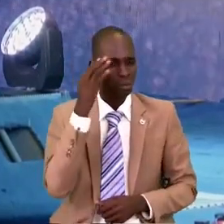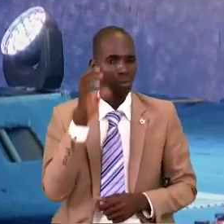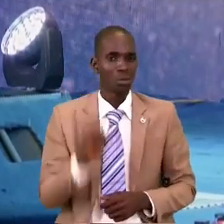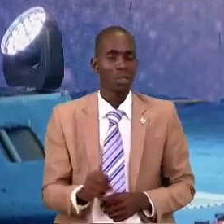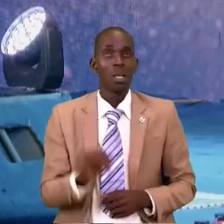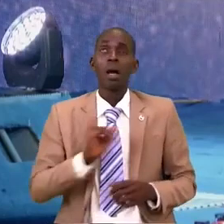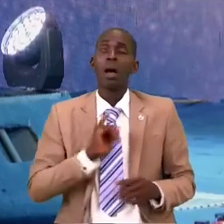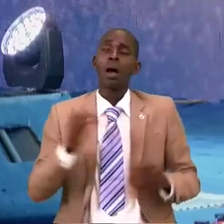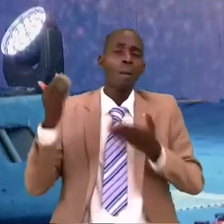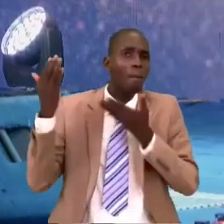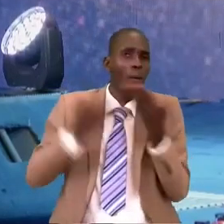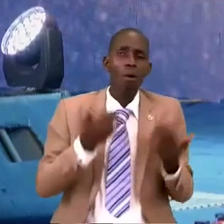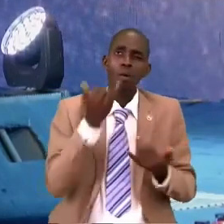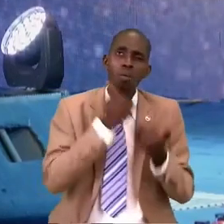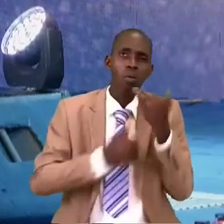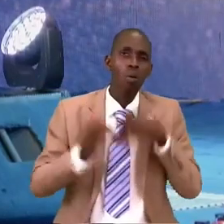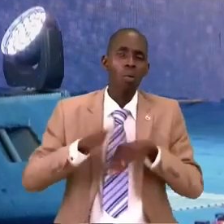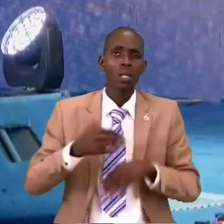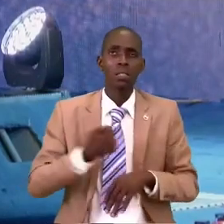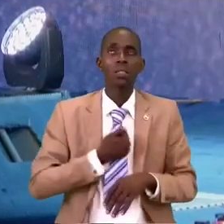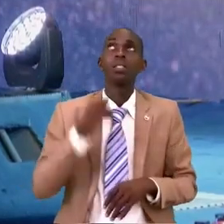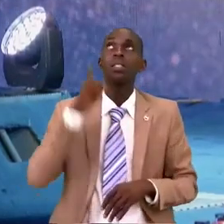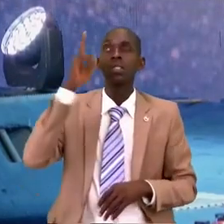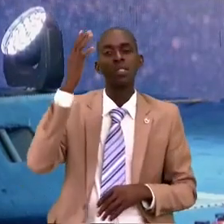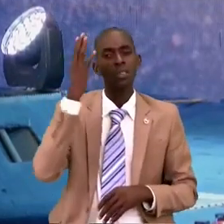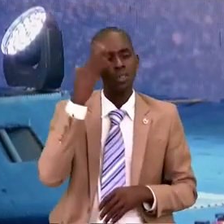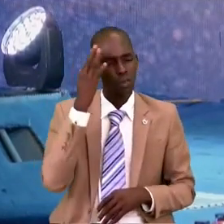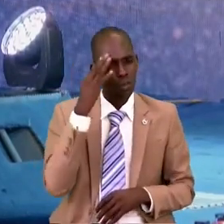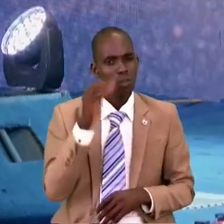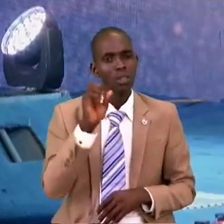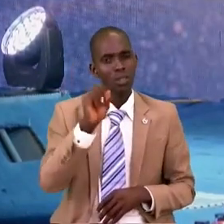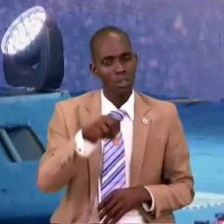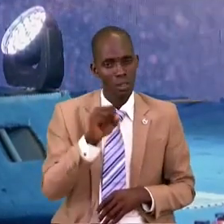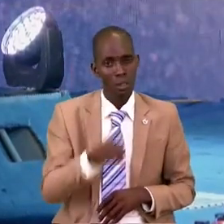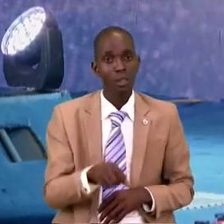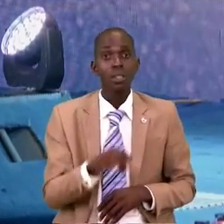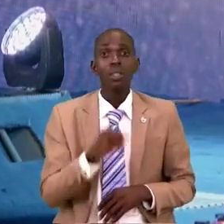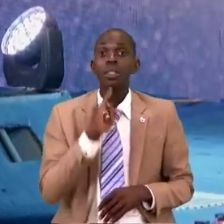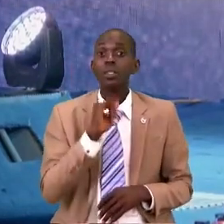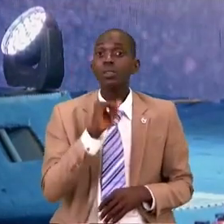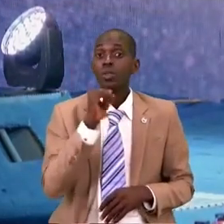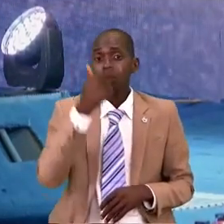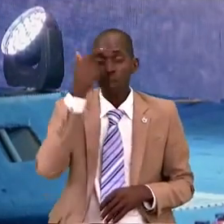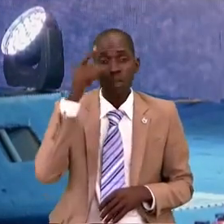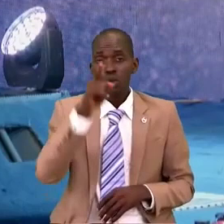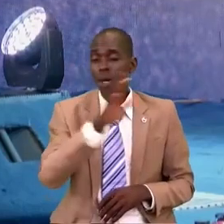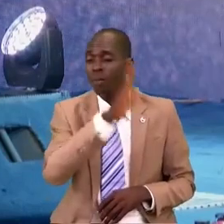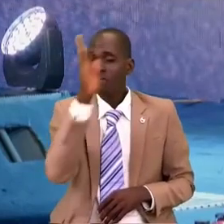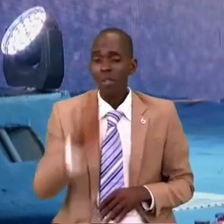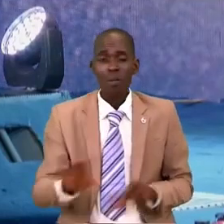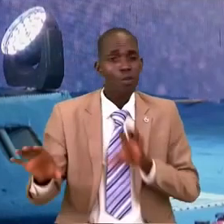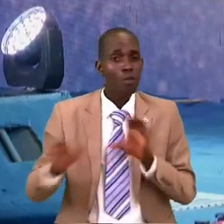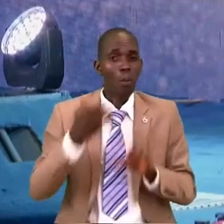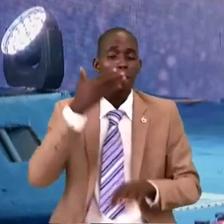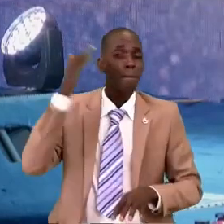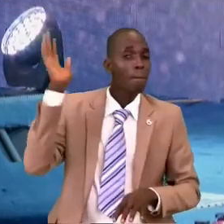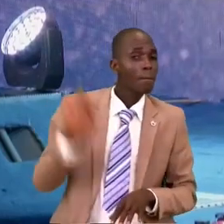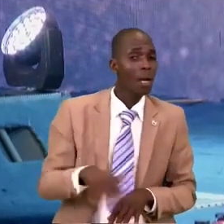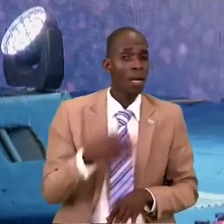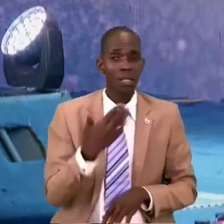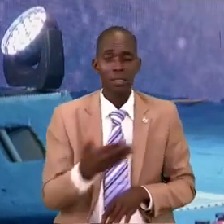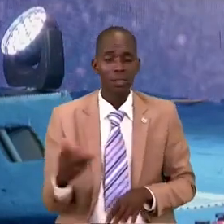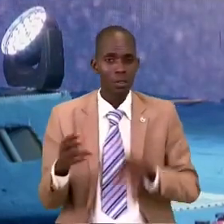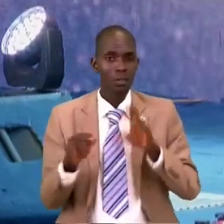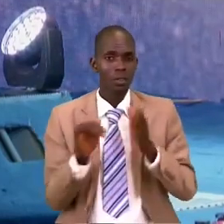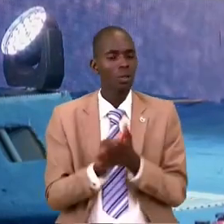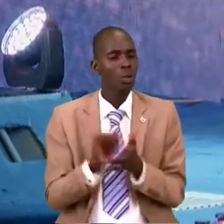it's because he's always good. It's because his mercy endures forever. It's because the pity of the Lord,